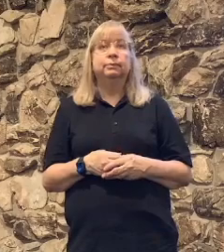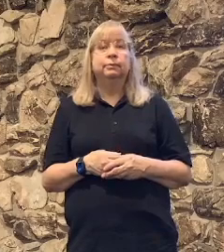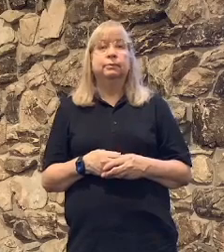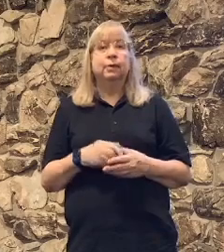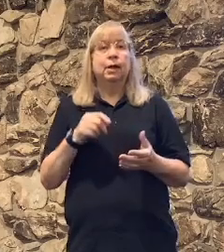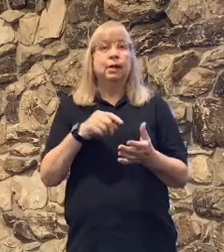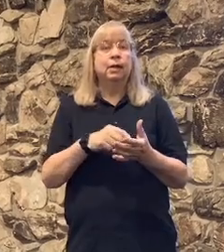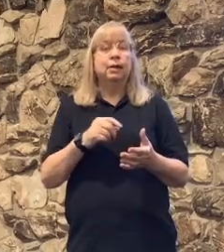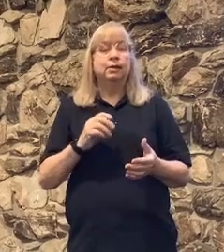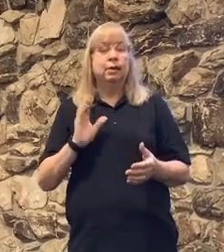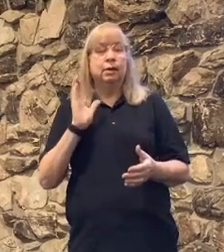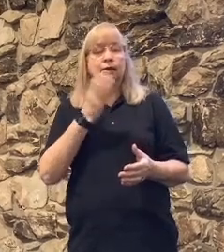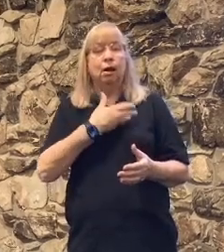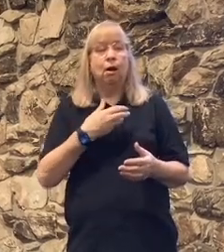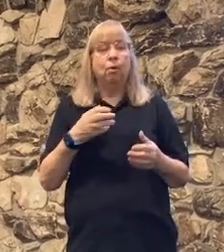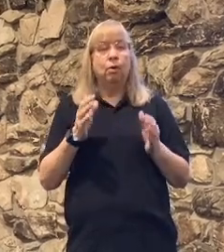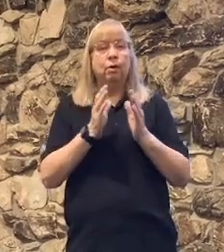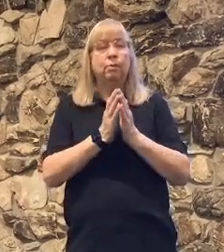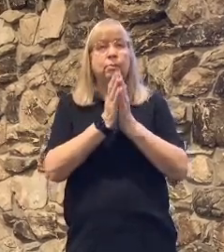This is our prayer.